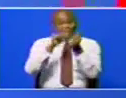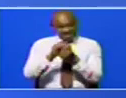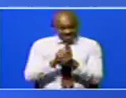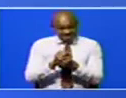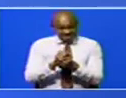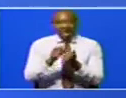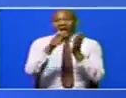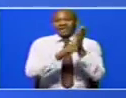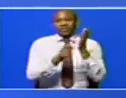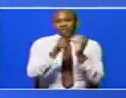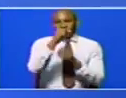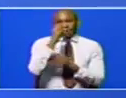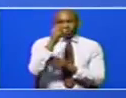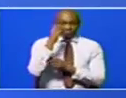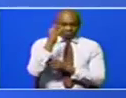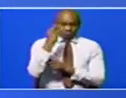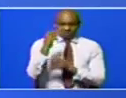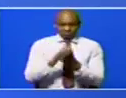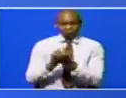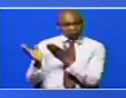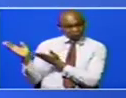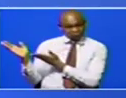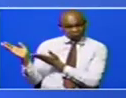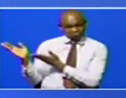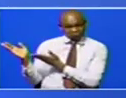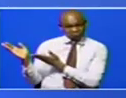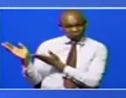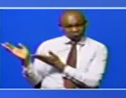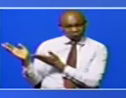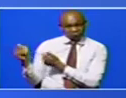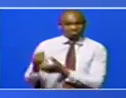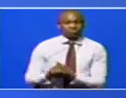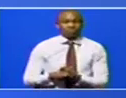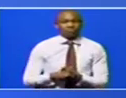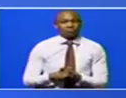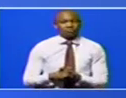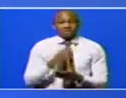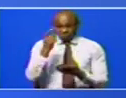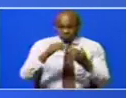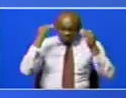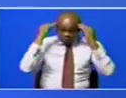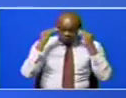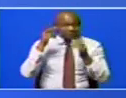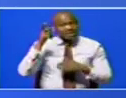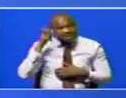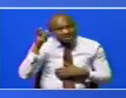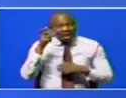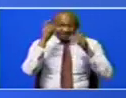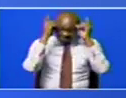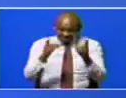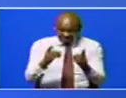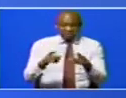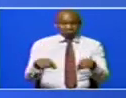then Article 140, subsection 2 of the Constitution directs that the court shall hear and determine